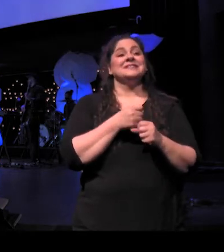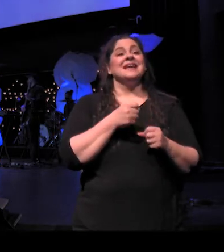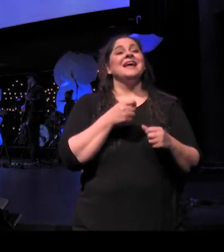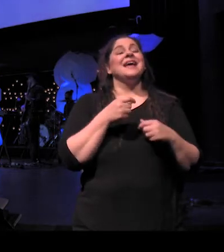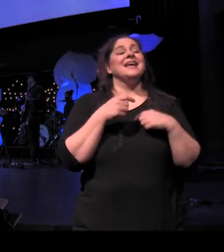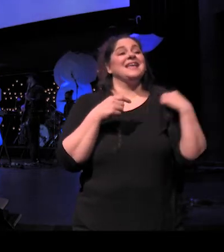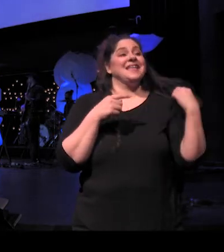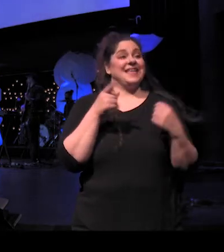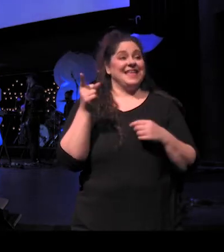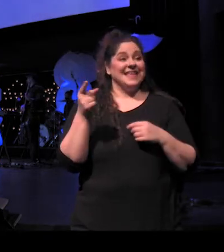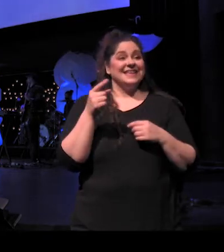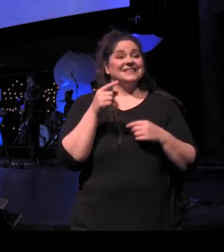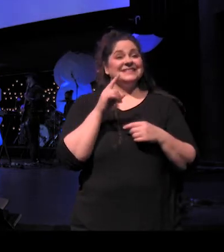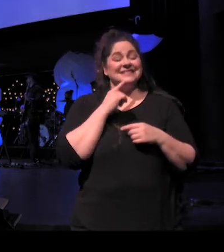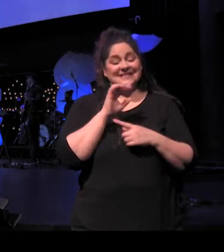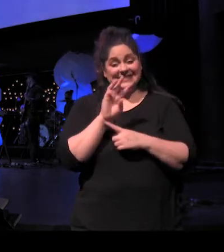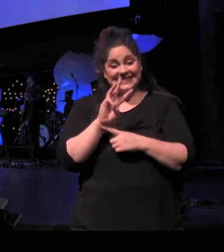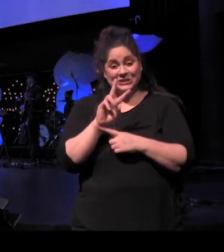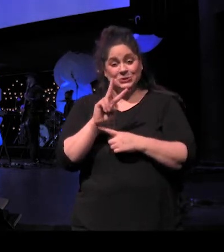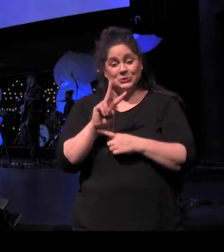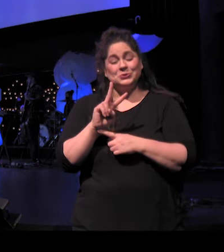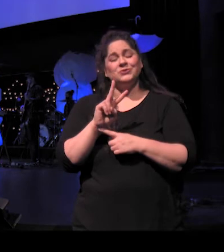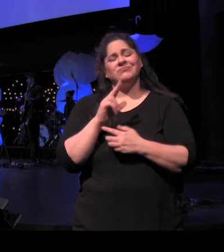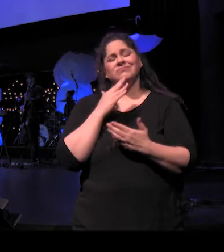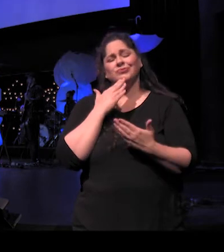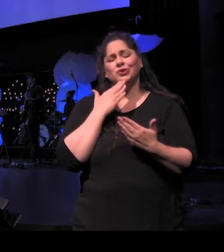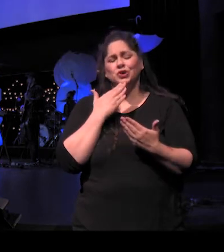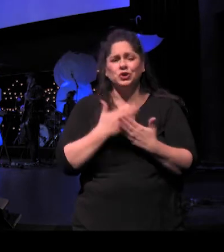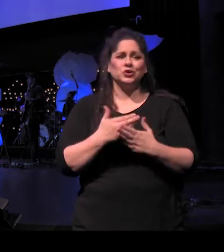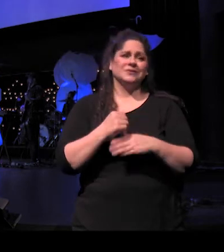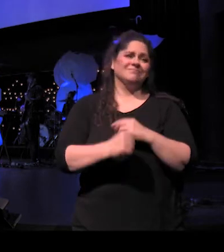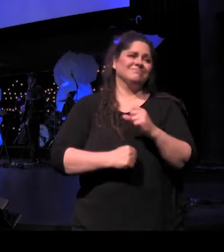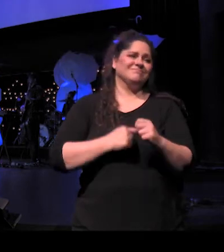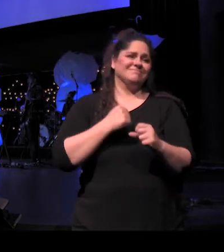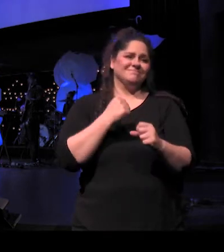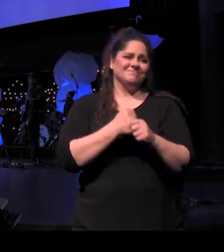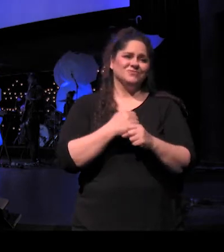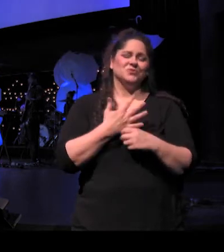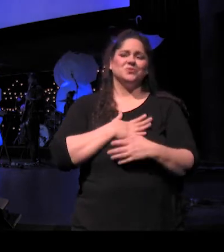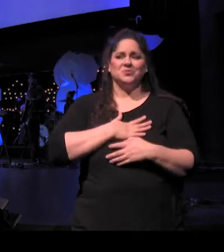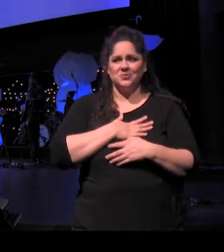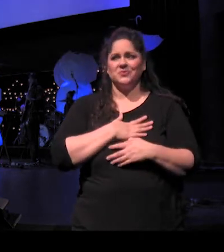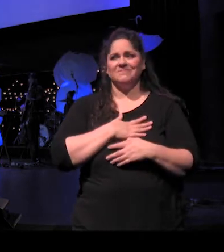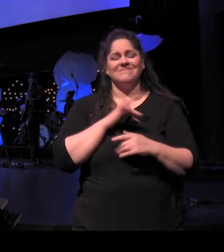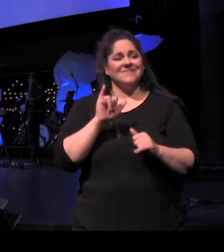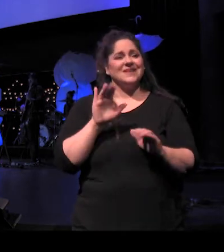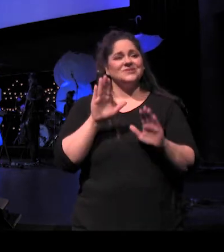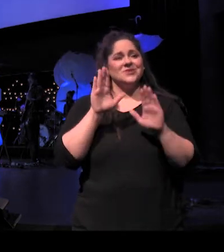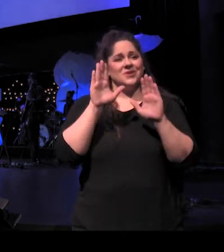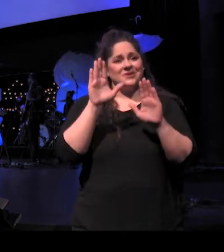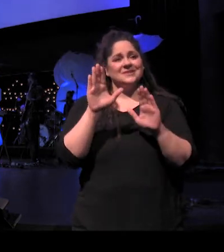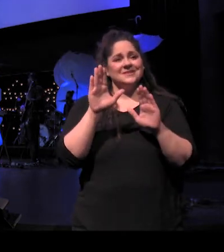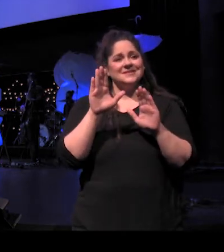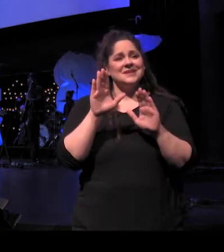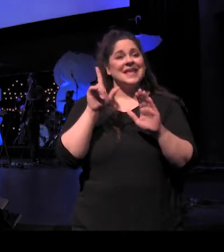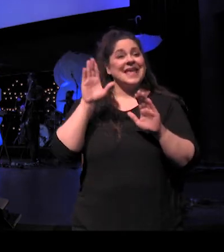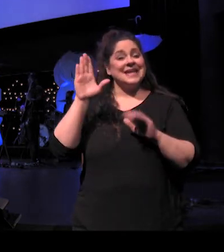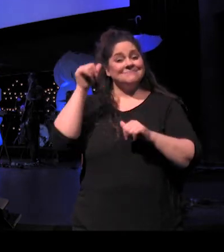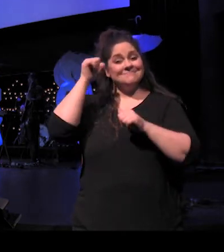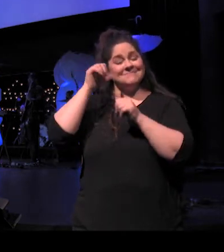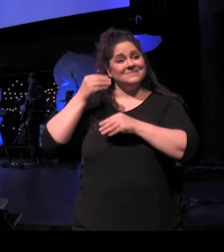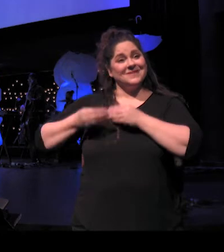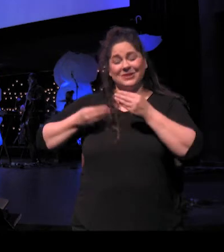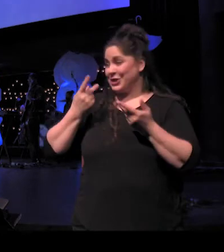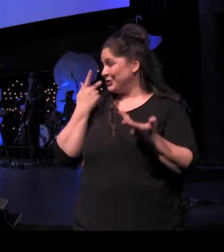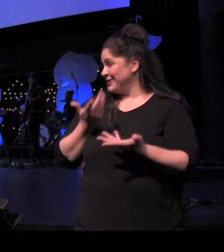said, 62 good years. That's pretty awesome. The legacy he's left, look